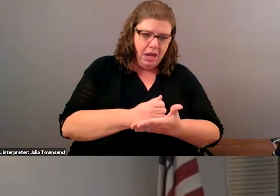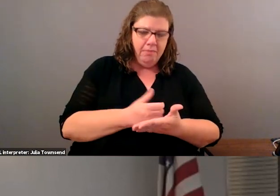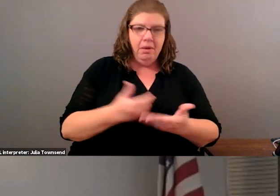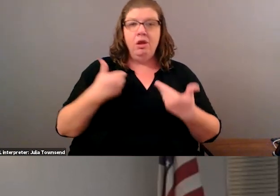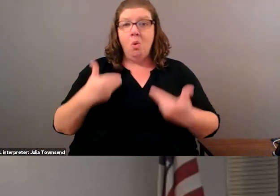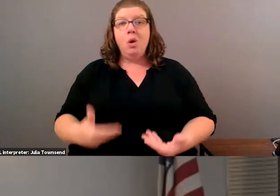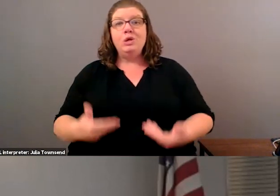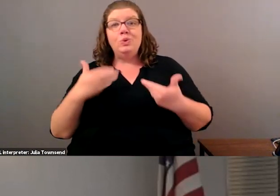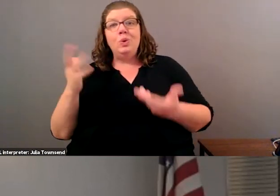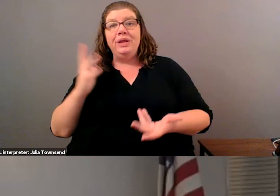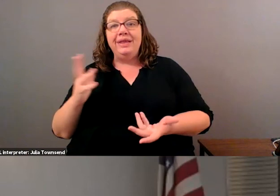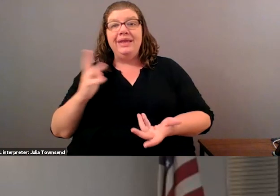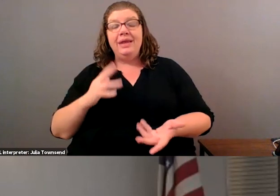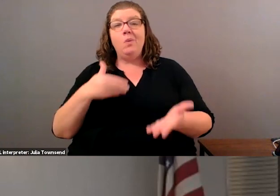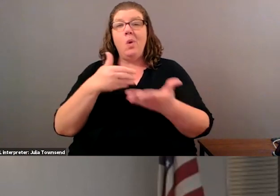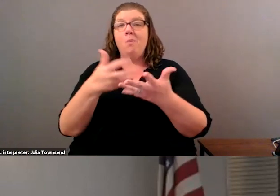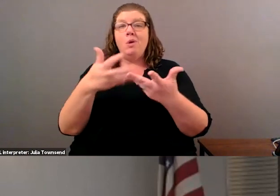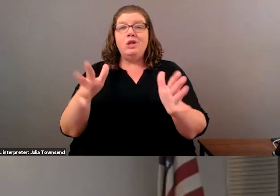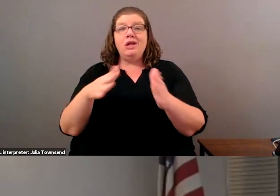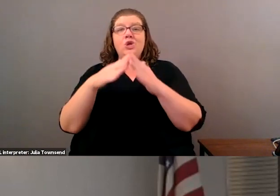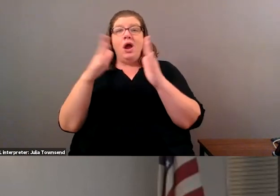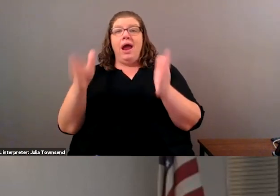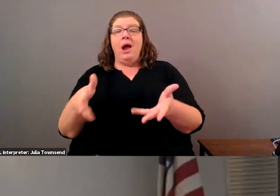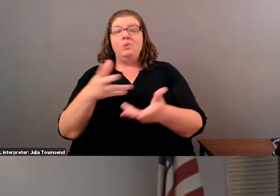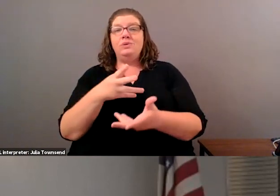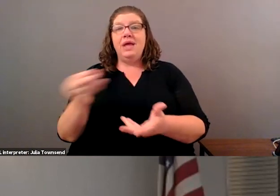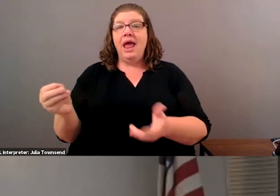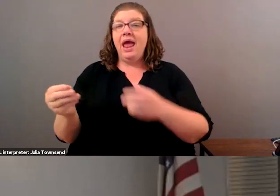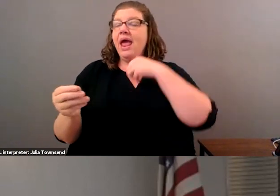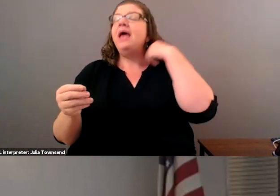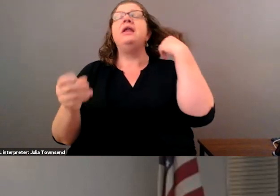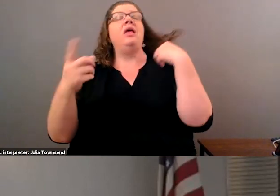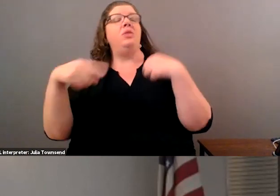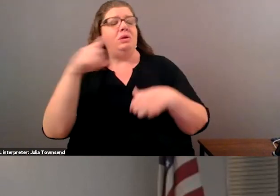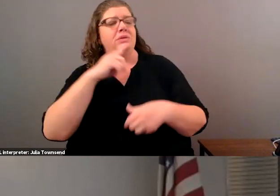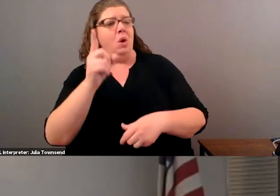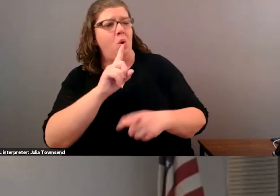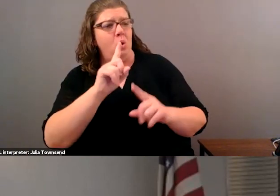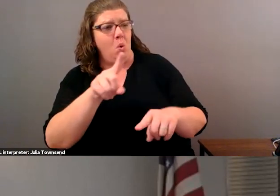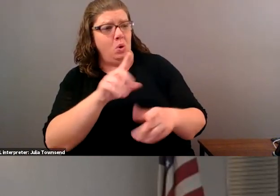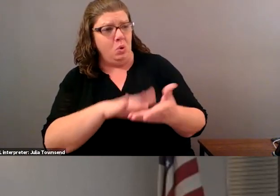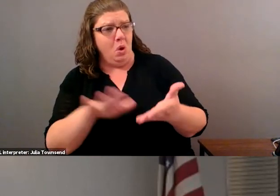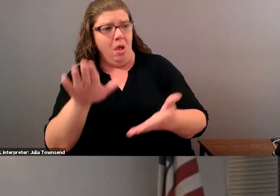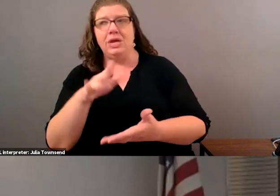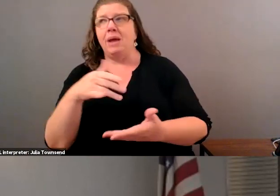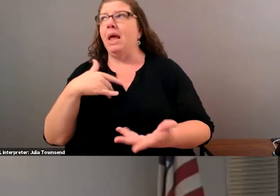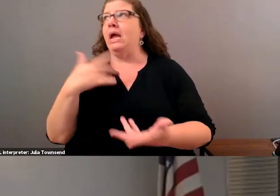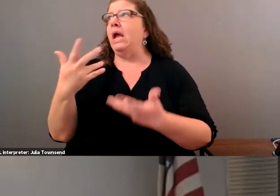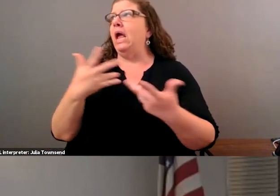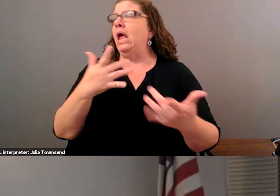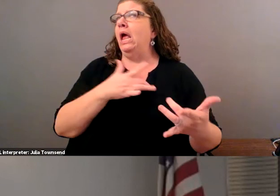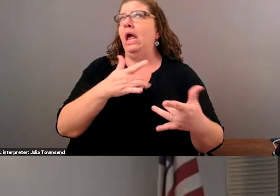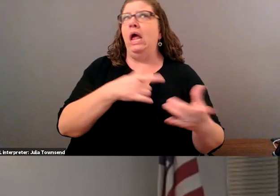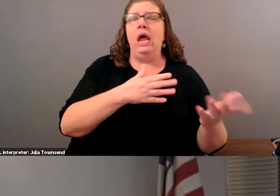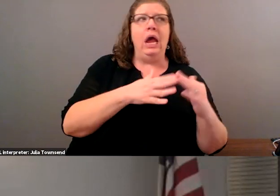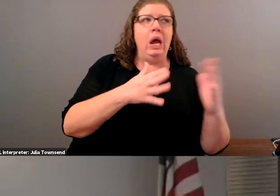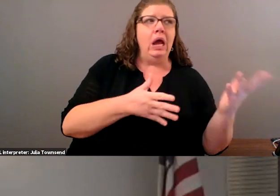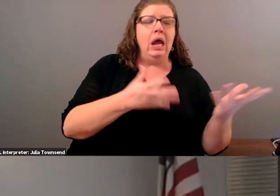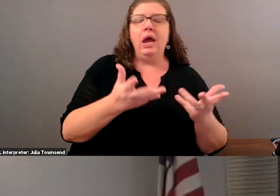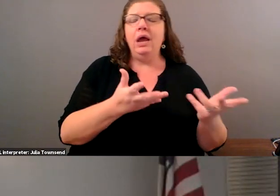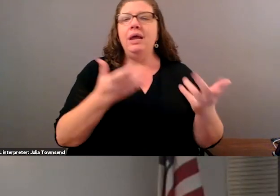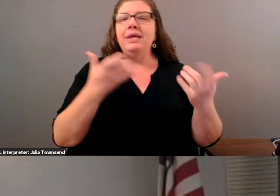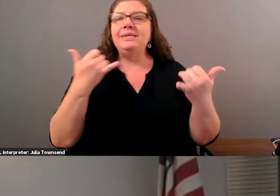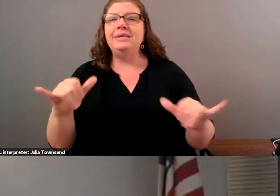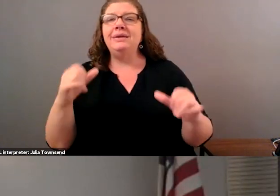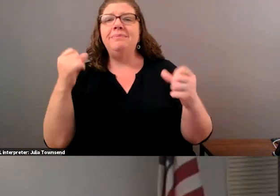had, we almost lost our house and they were saying, well, are you going to go to college? I'm like, and here we are many, many